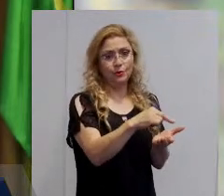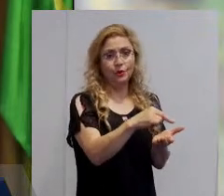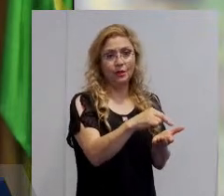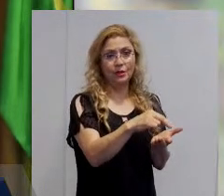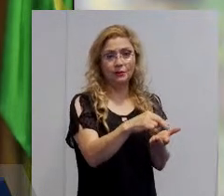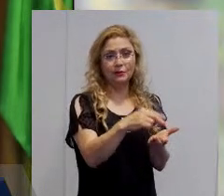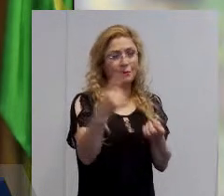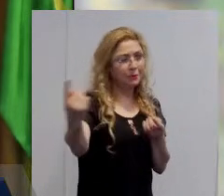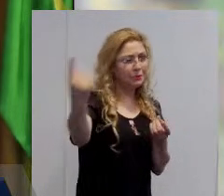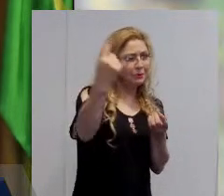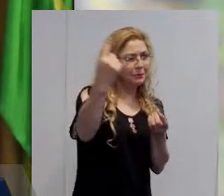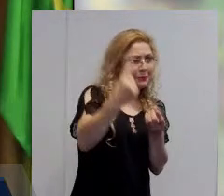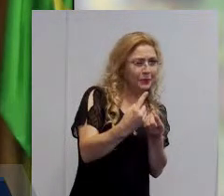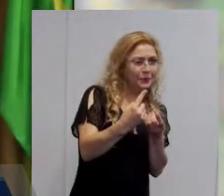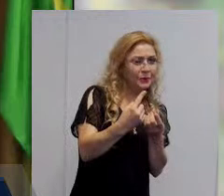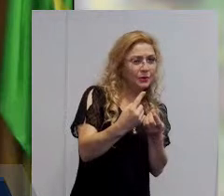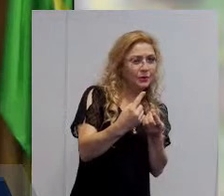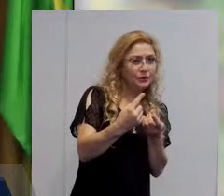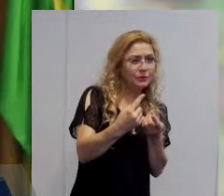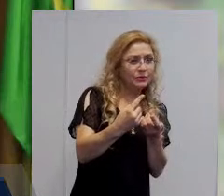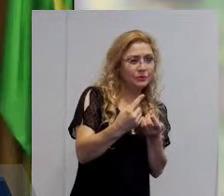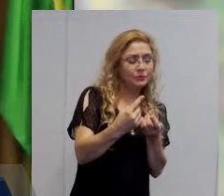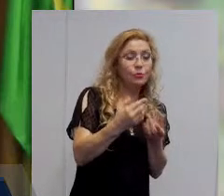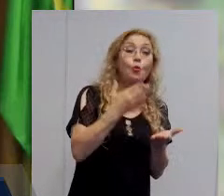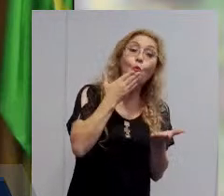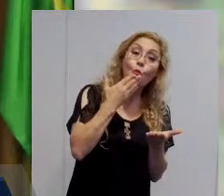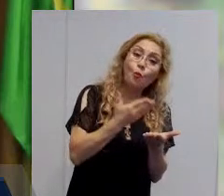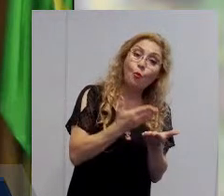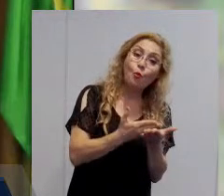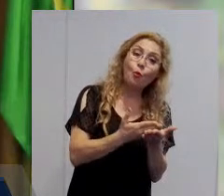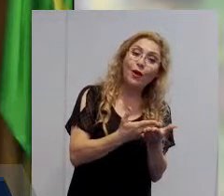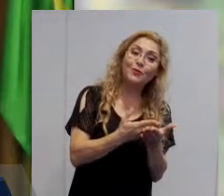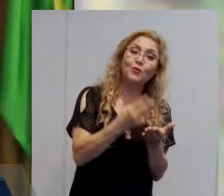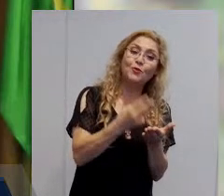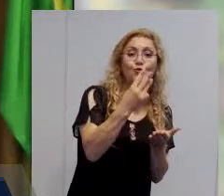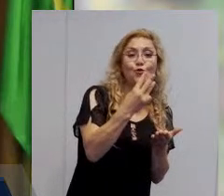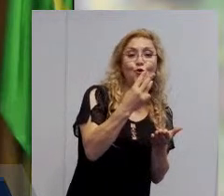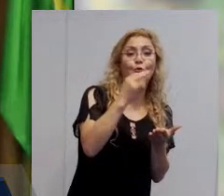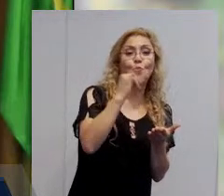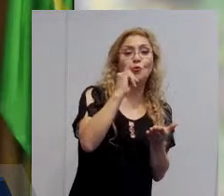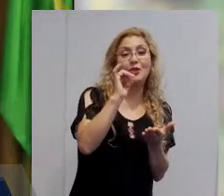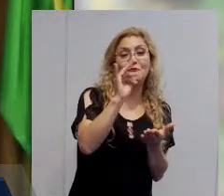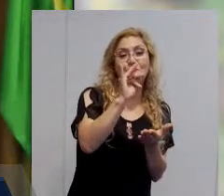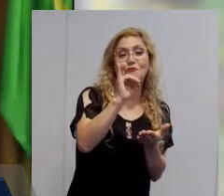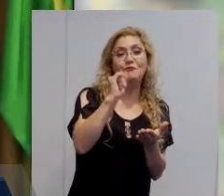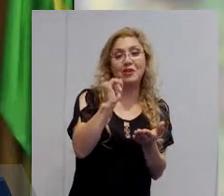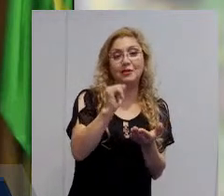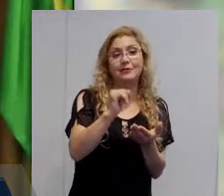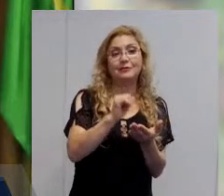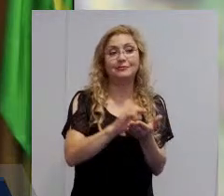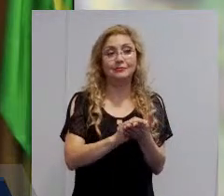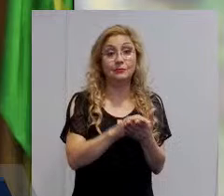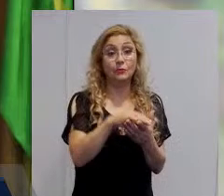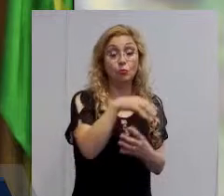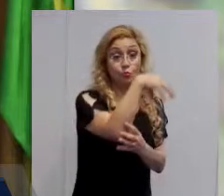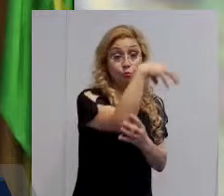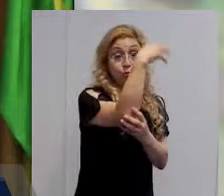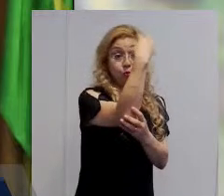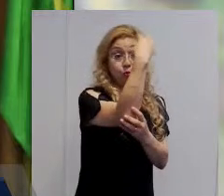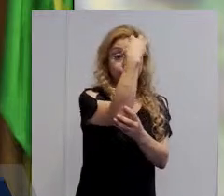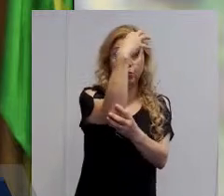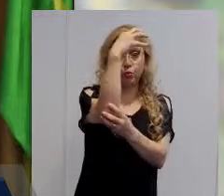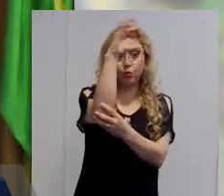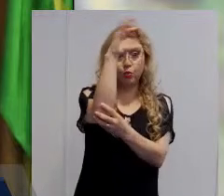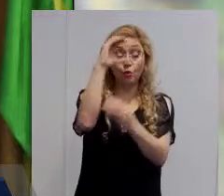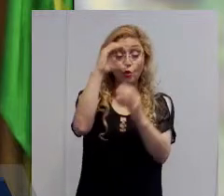their rural areas. And they will return when they have Wi-Fi, when they have a tower